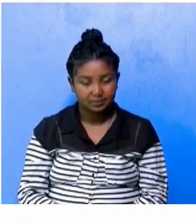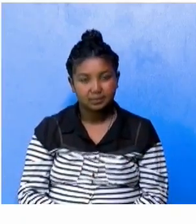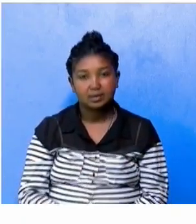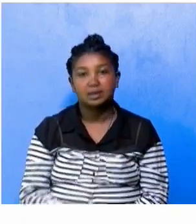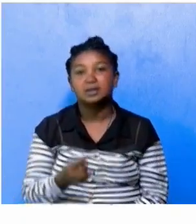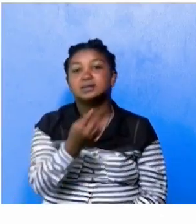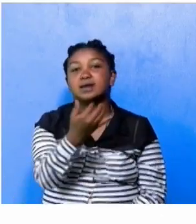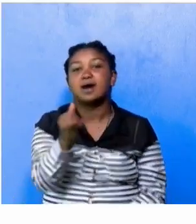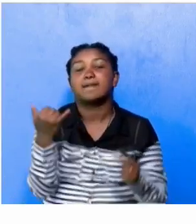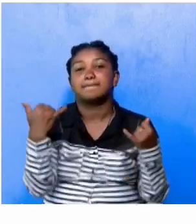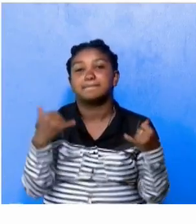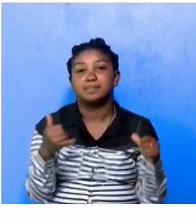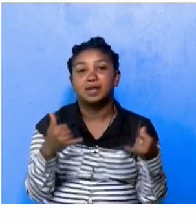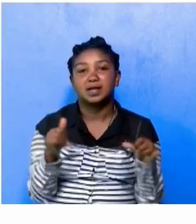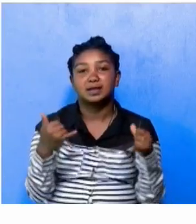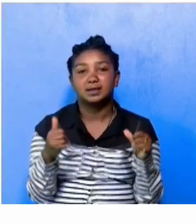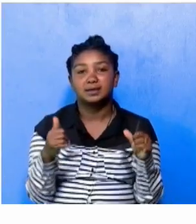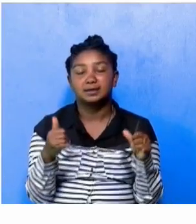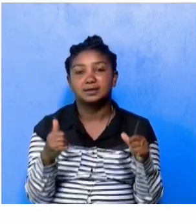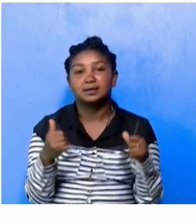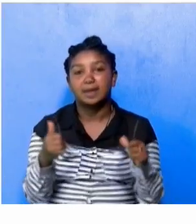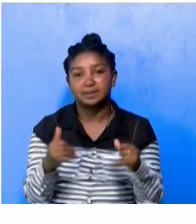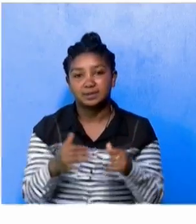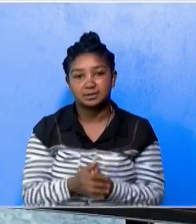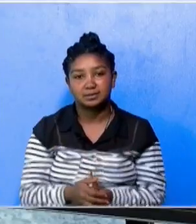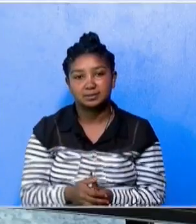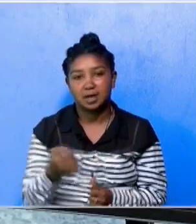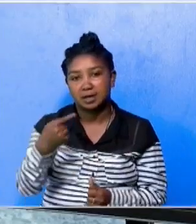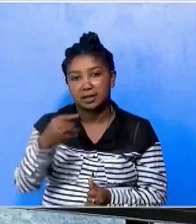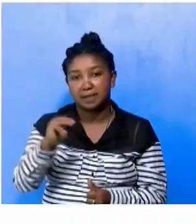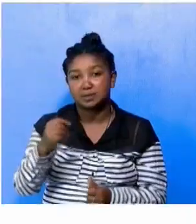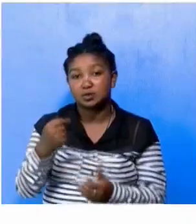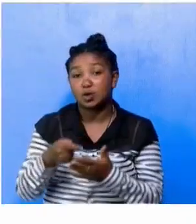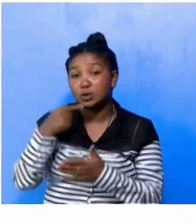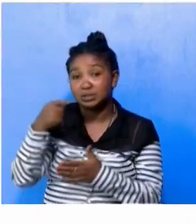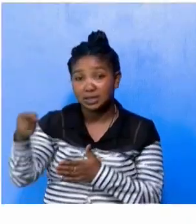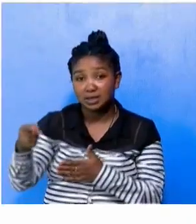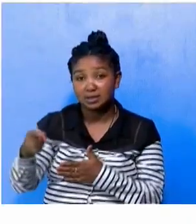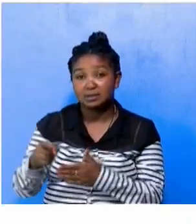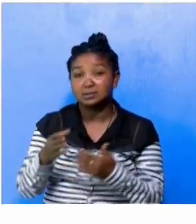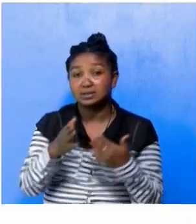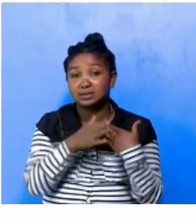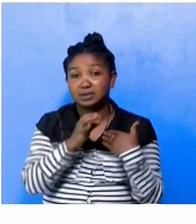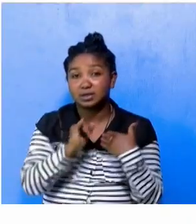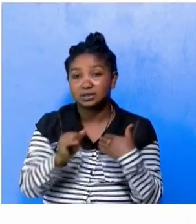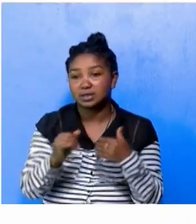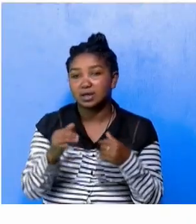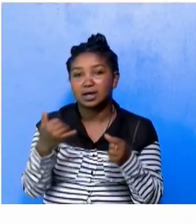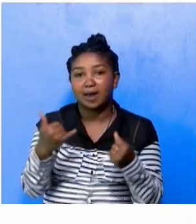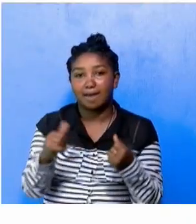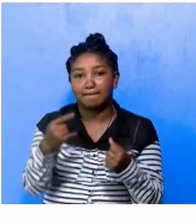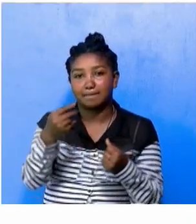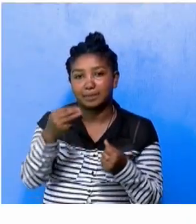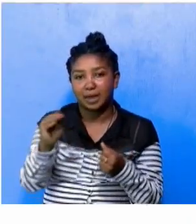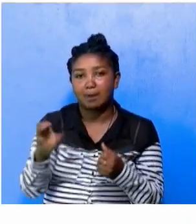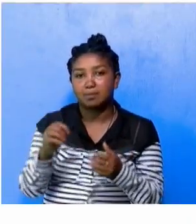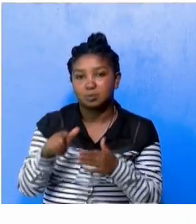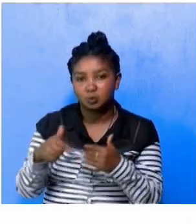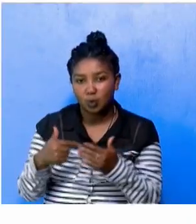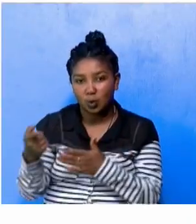They are playing games. When we says the subject is game here.